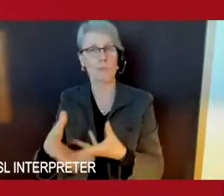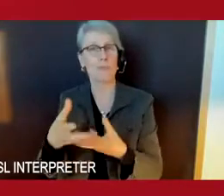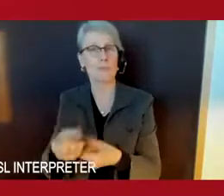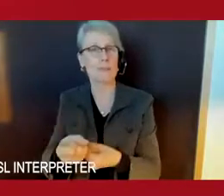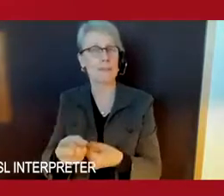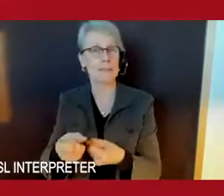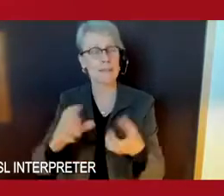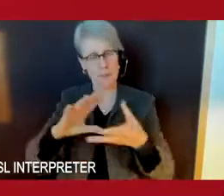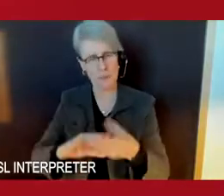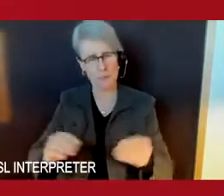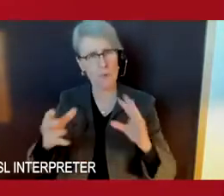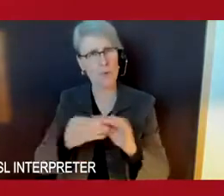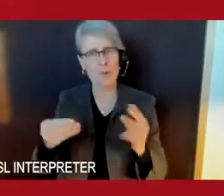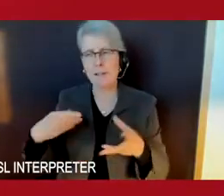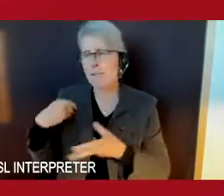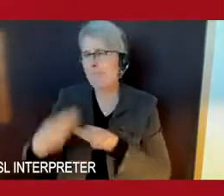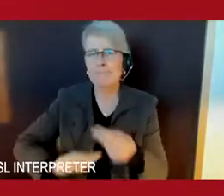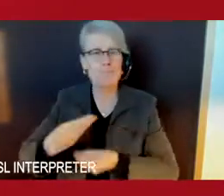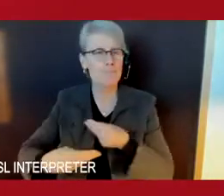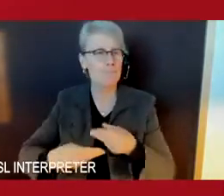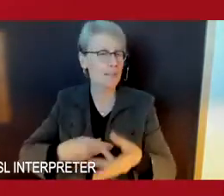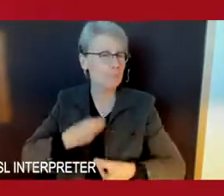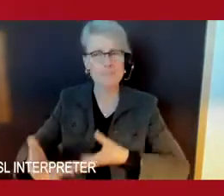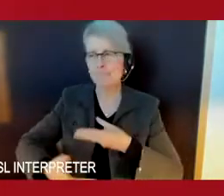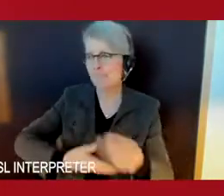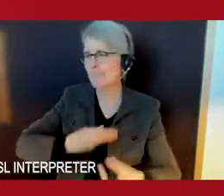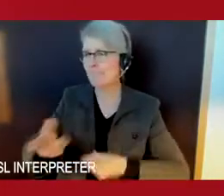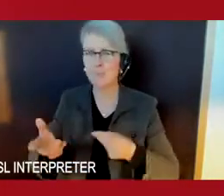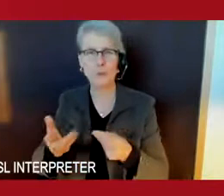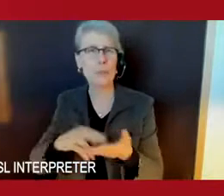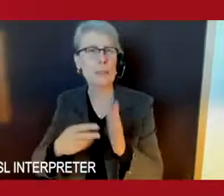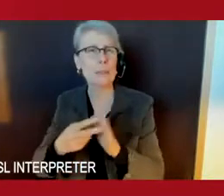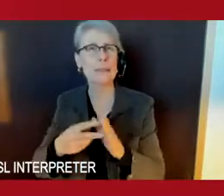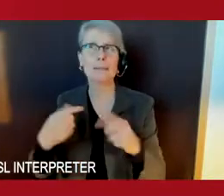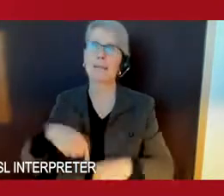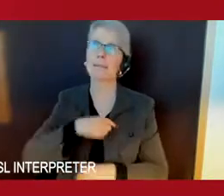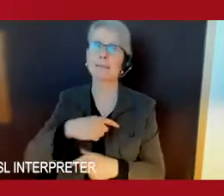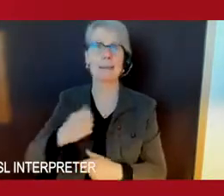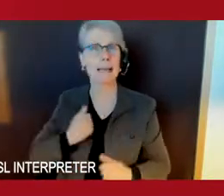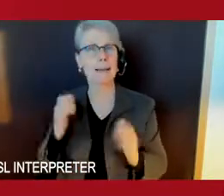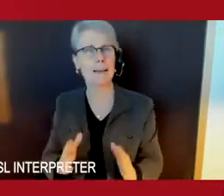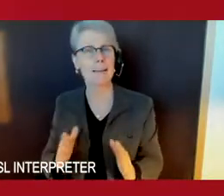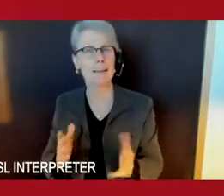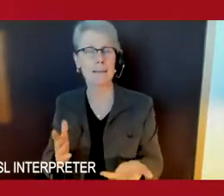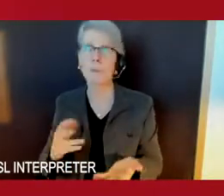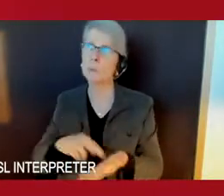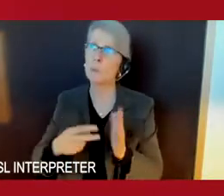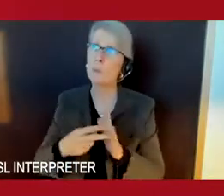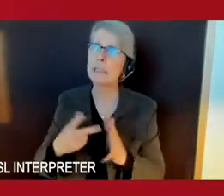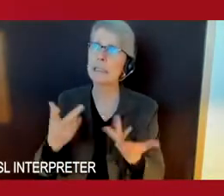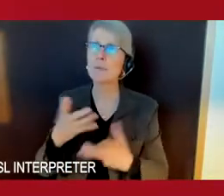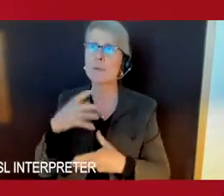of stories that are shared to have a collective consciousness of what it means to be